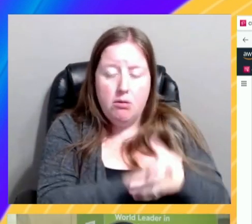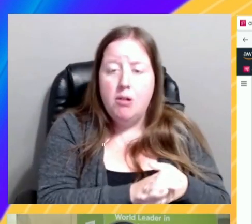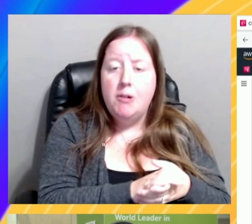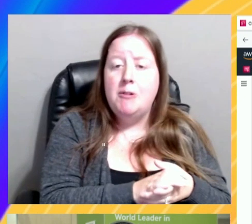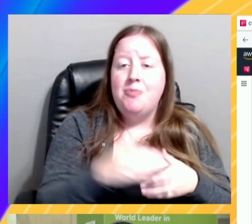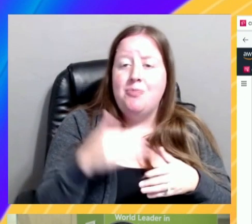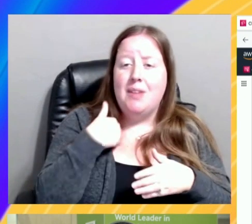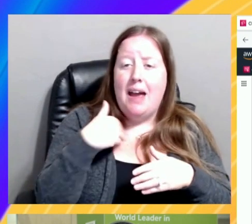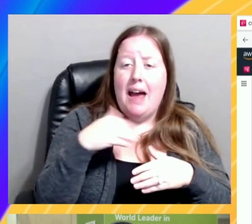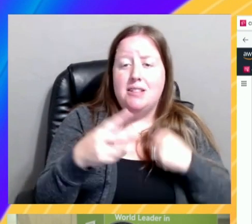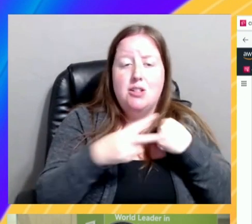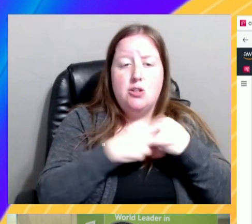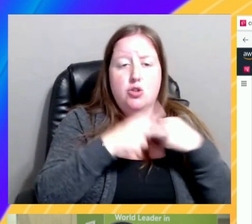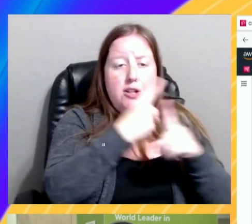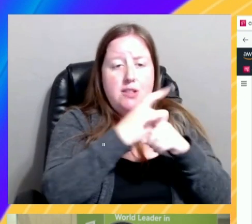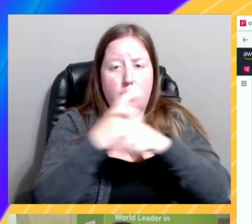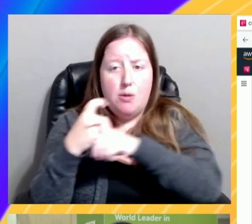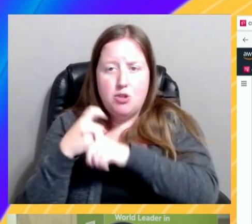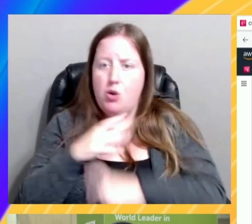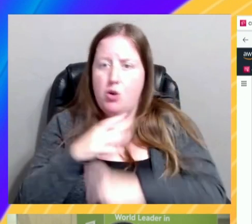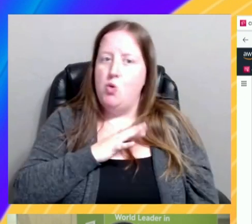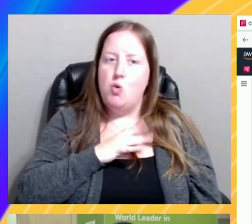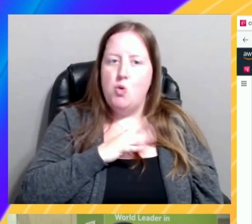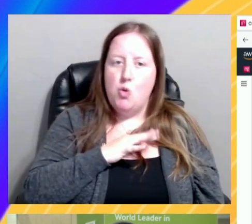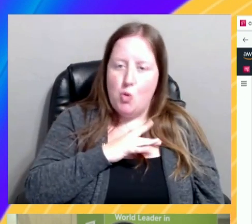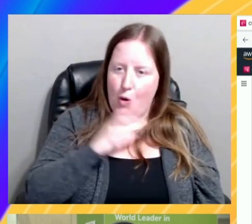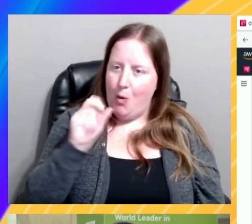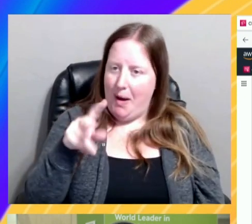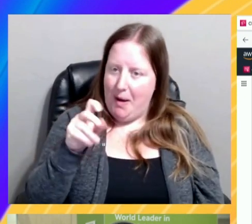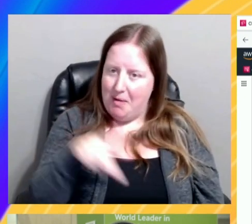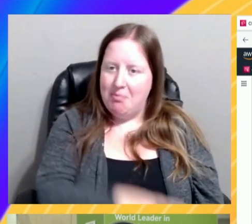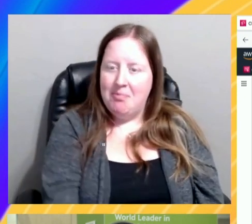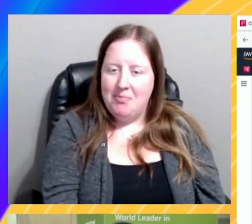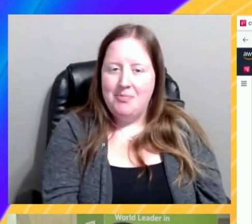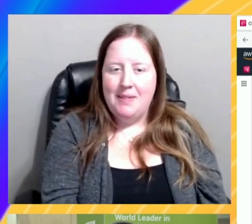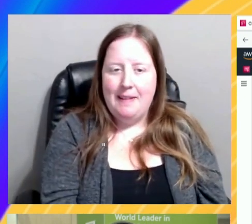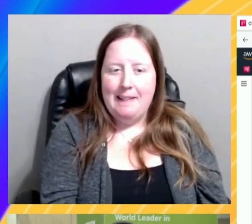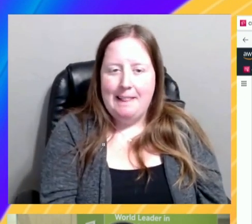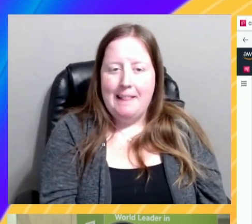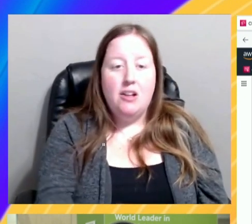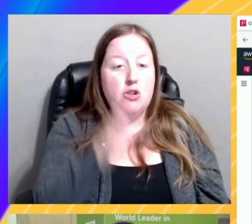storage encryption set to false. Ooh, a YAML fan. Okay. So I'm going to go ahead